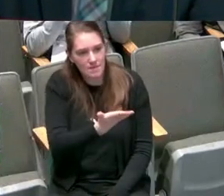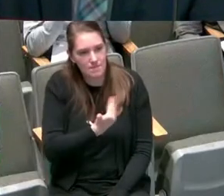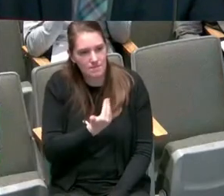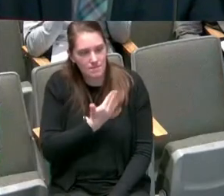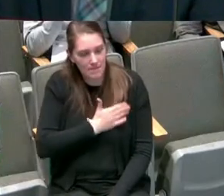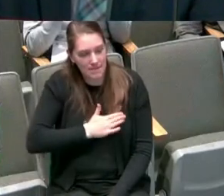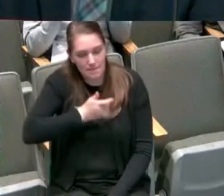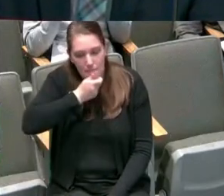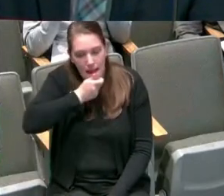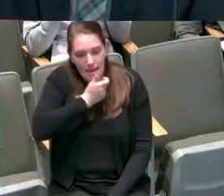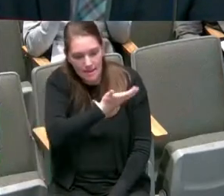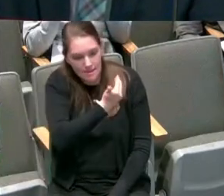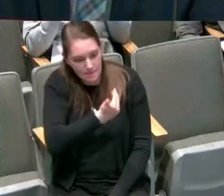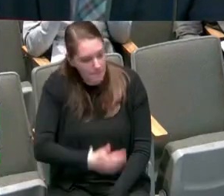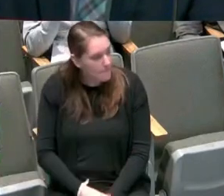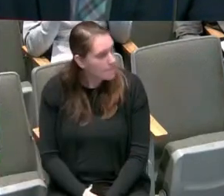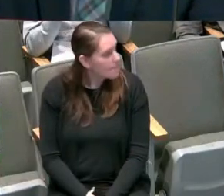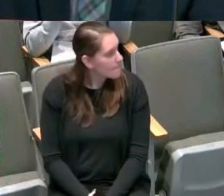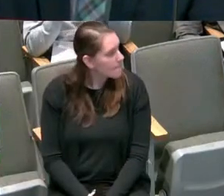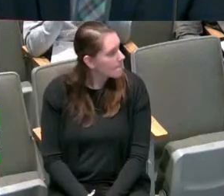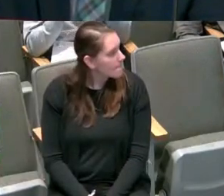approach the mic